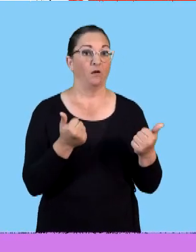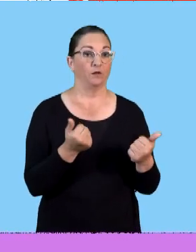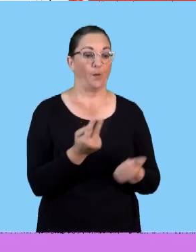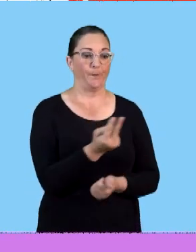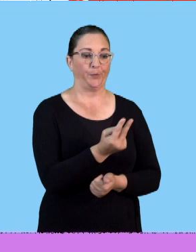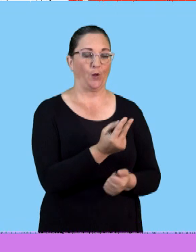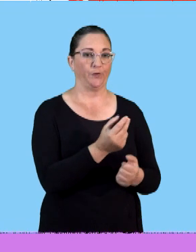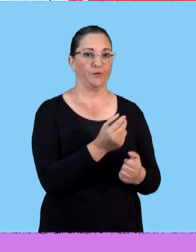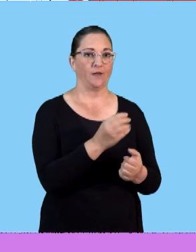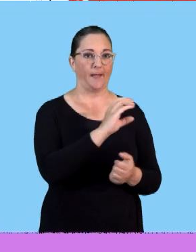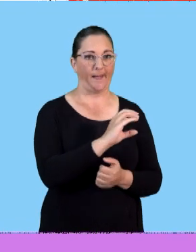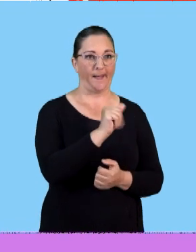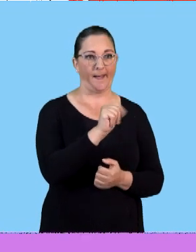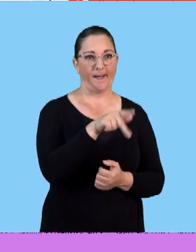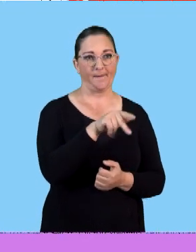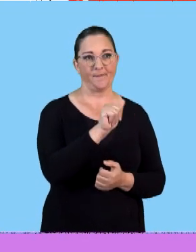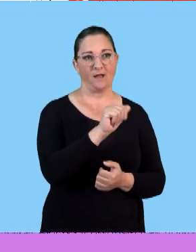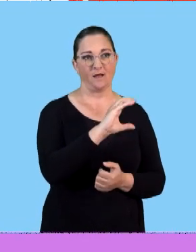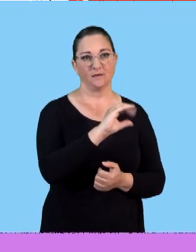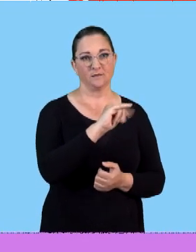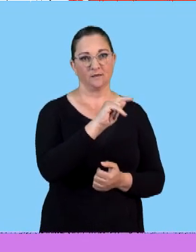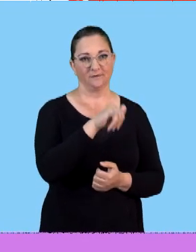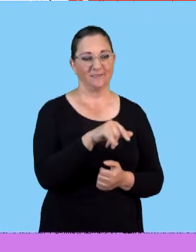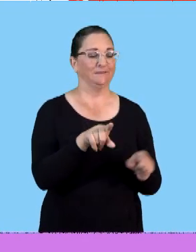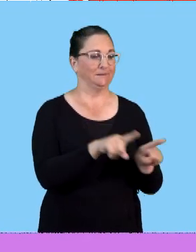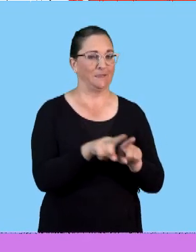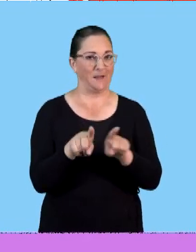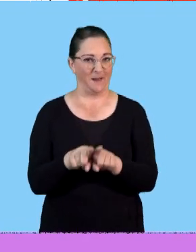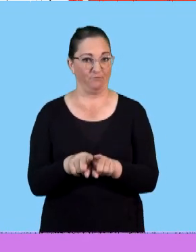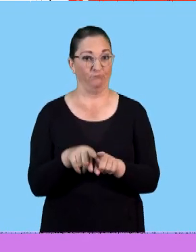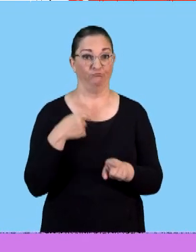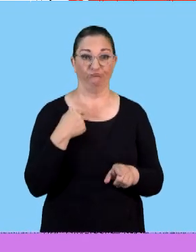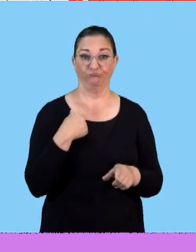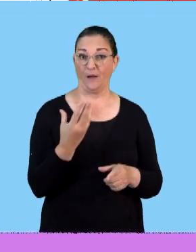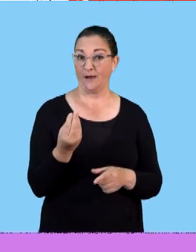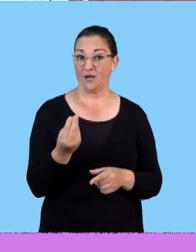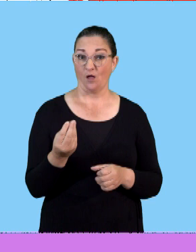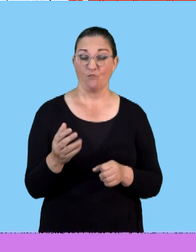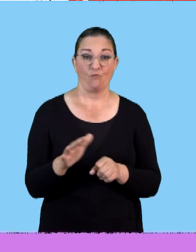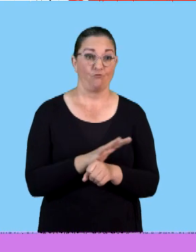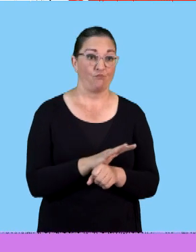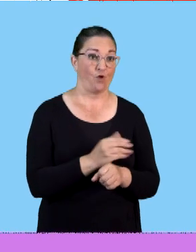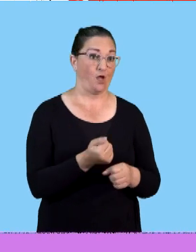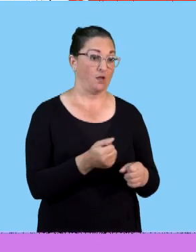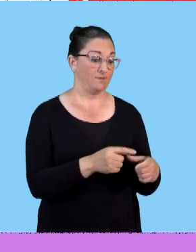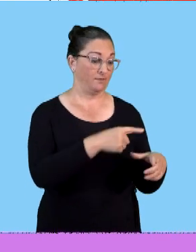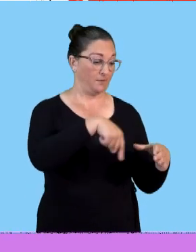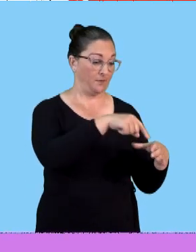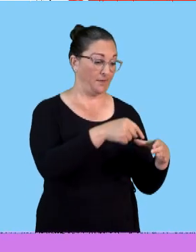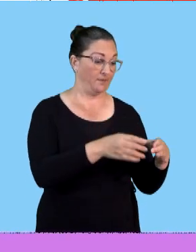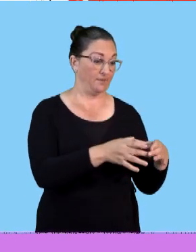the capacity of the bottles is the same. Guys, so as we can see, when I round